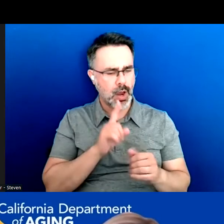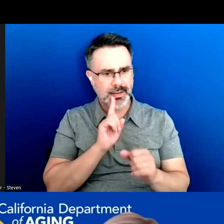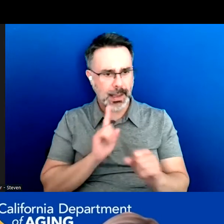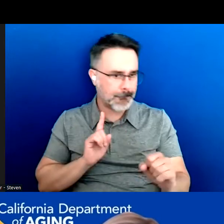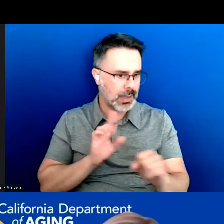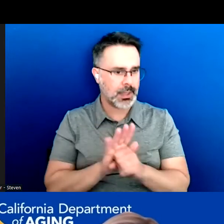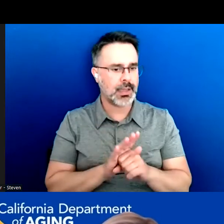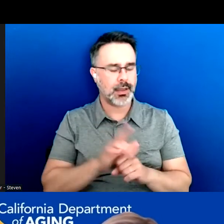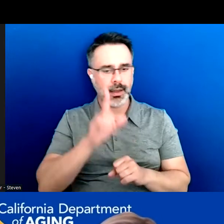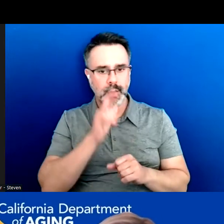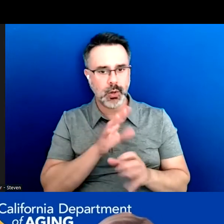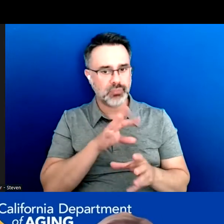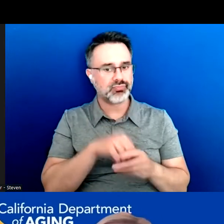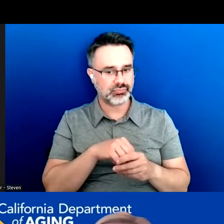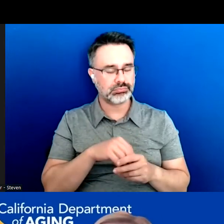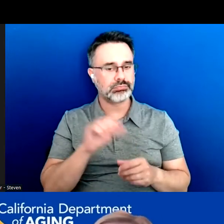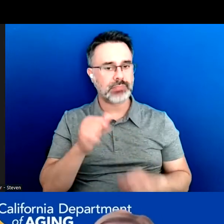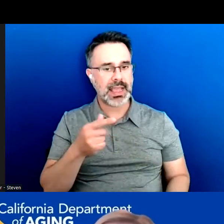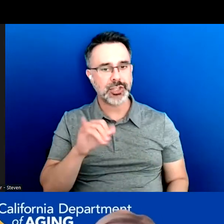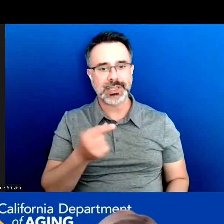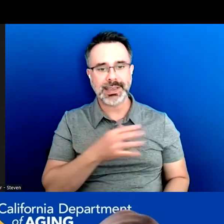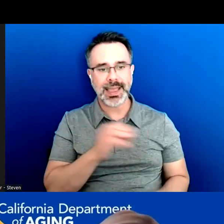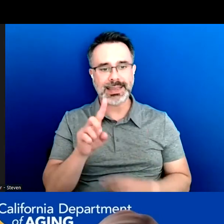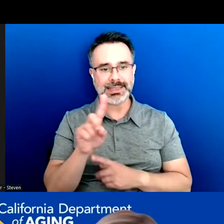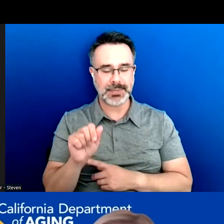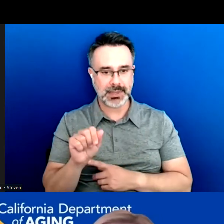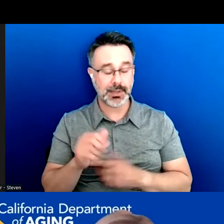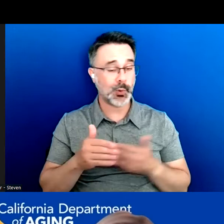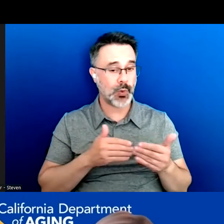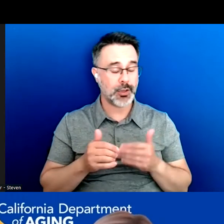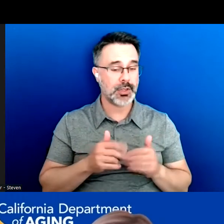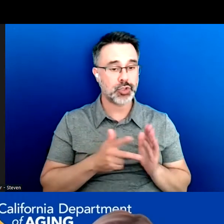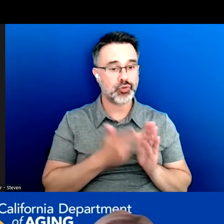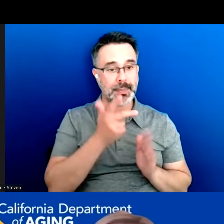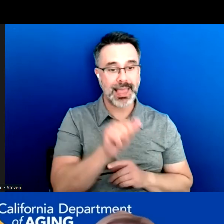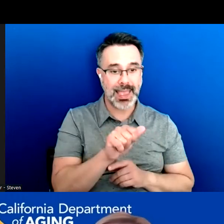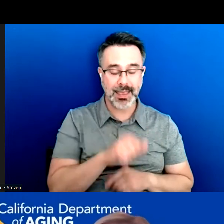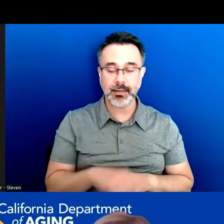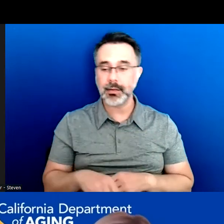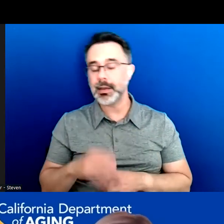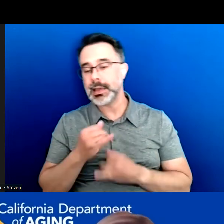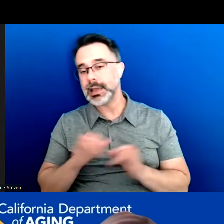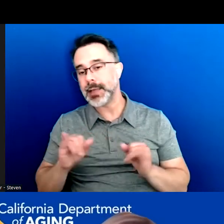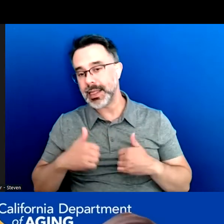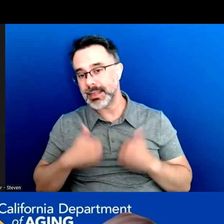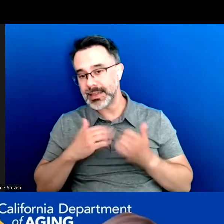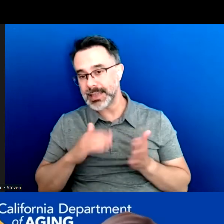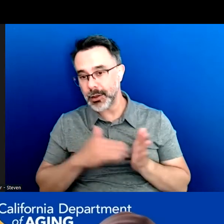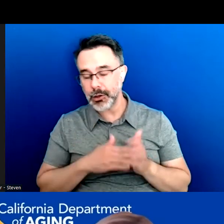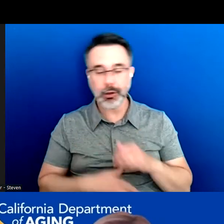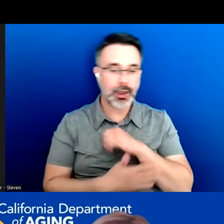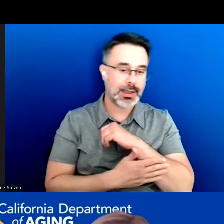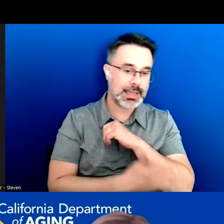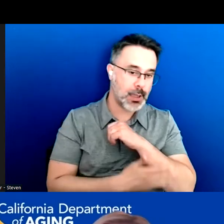in the Aging and Disability Network, whether they're working at a AAA, an independent living center, a county, a